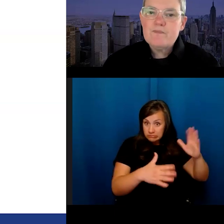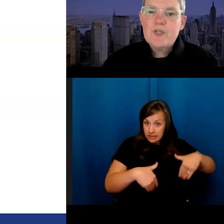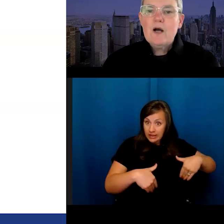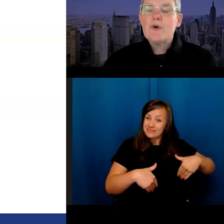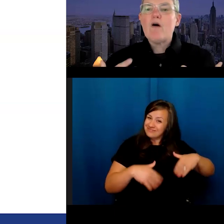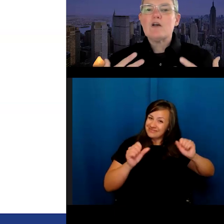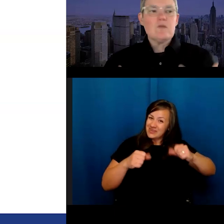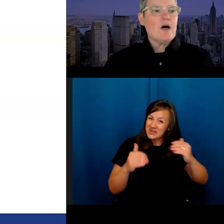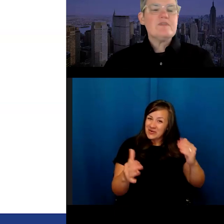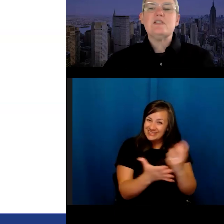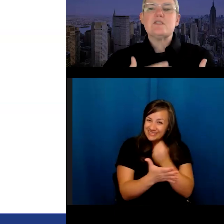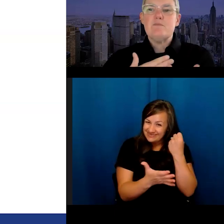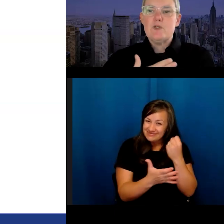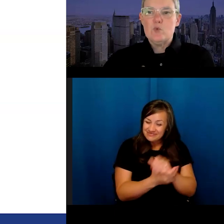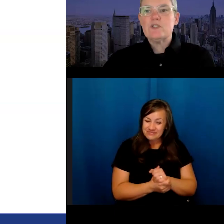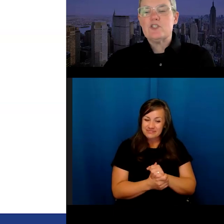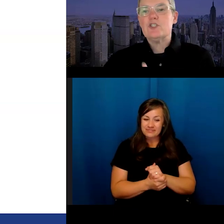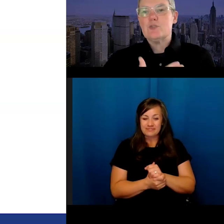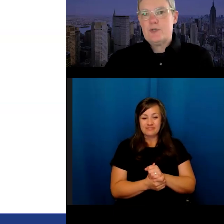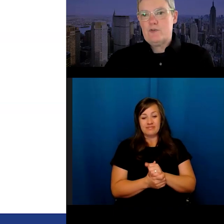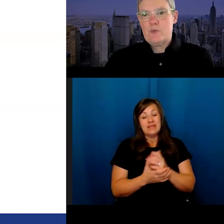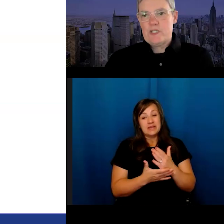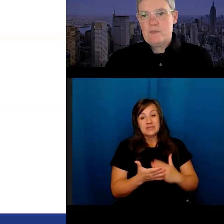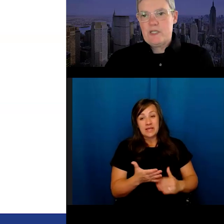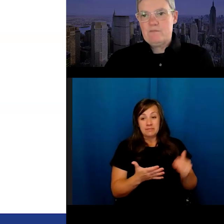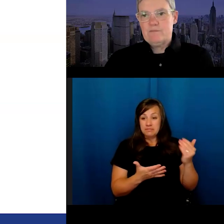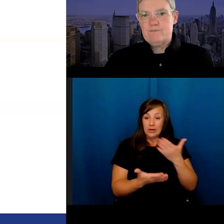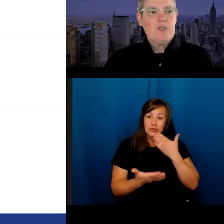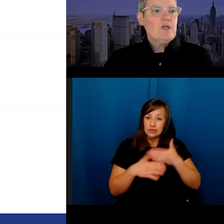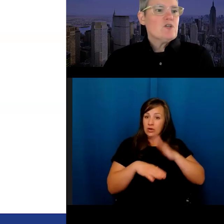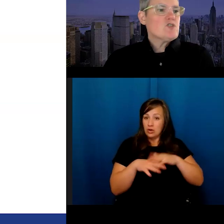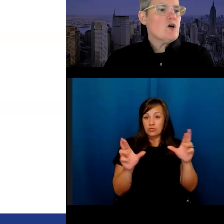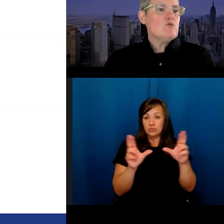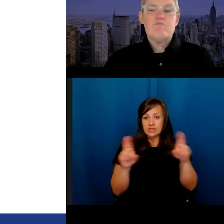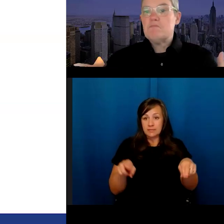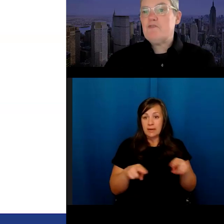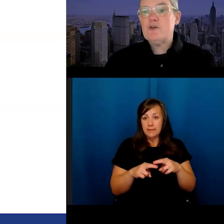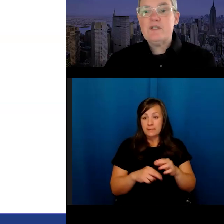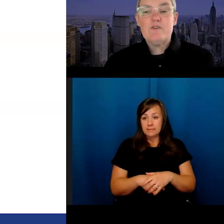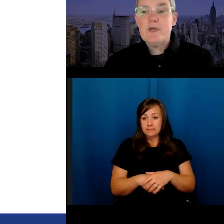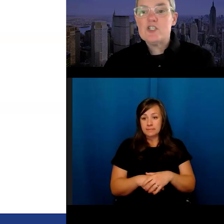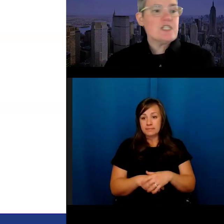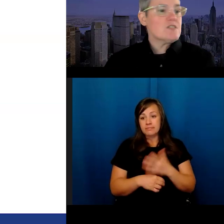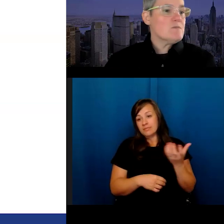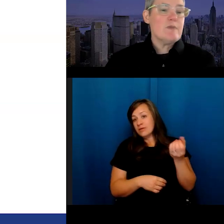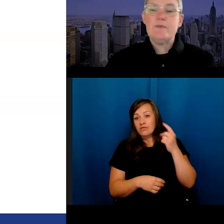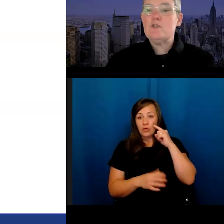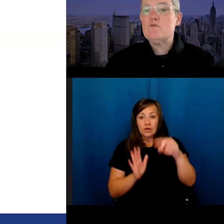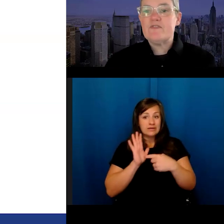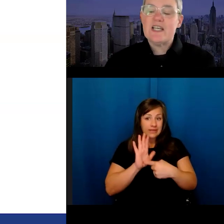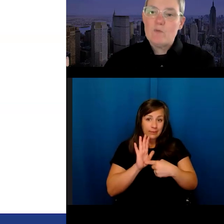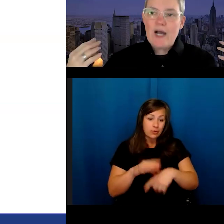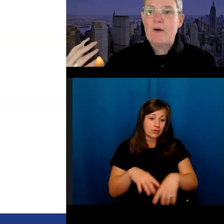one, because a lot of these can be really good to put on your resume. So if you're in information systems,